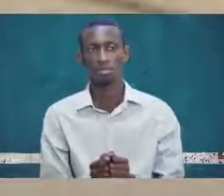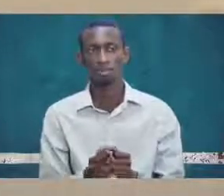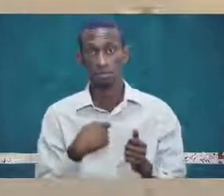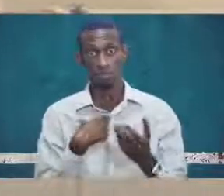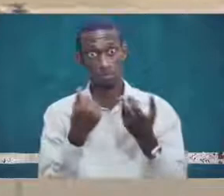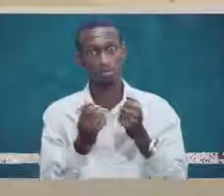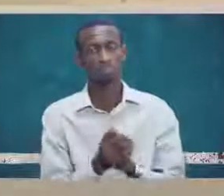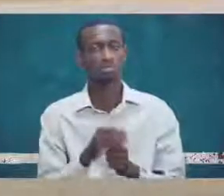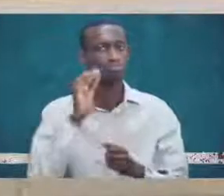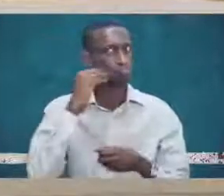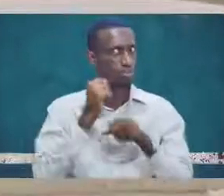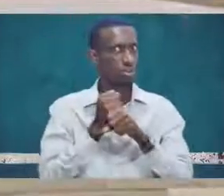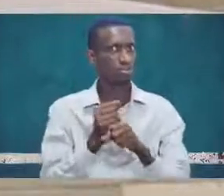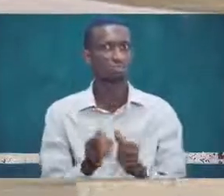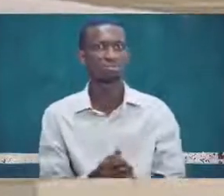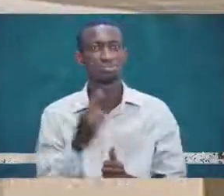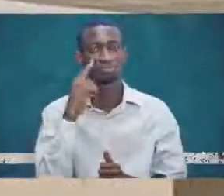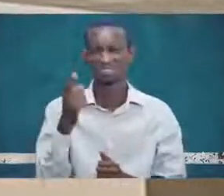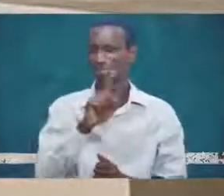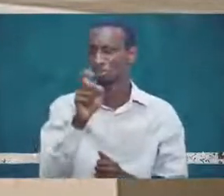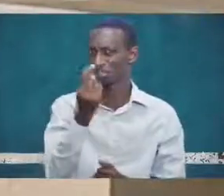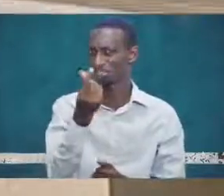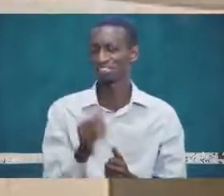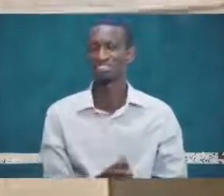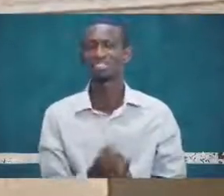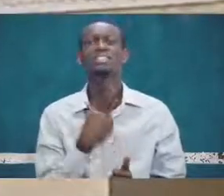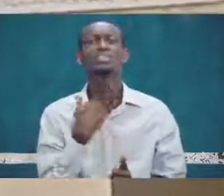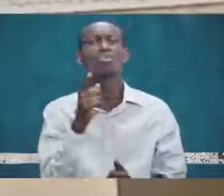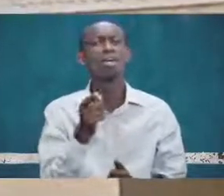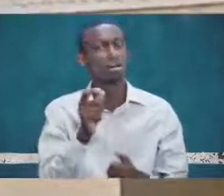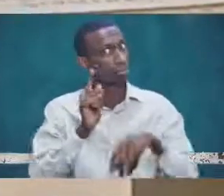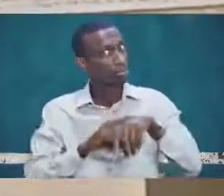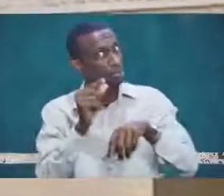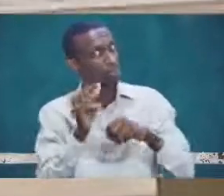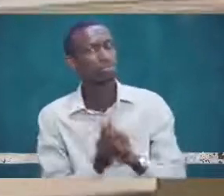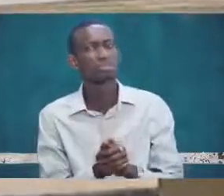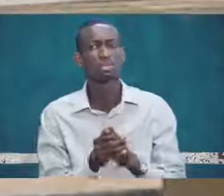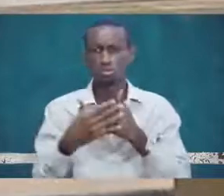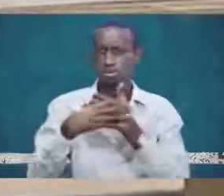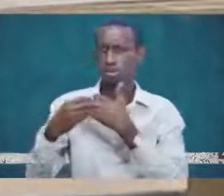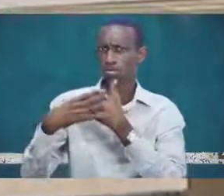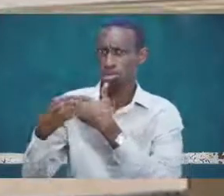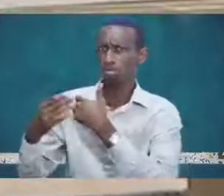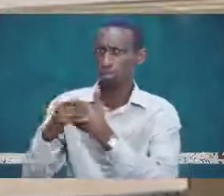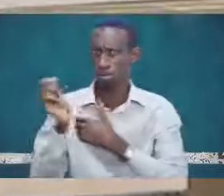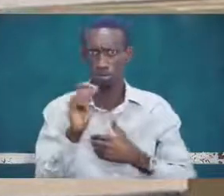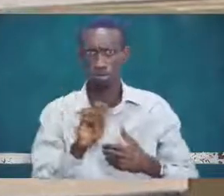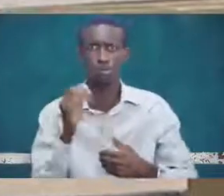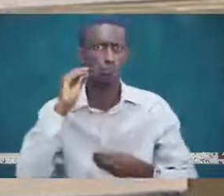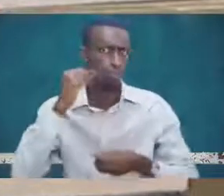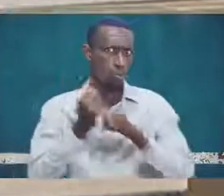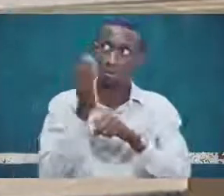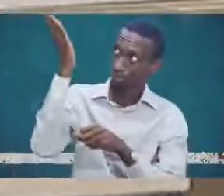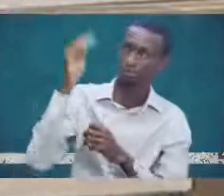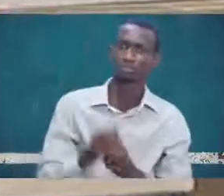4 questions. These are the 4 questions. I just want you to take your time and they will write this homework. After writing